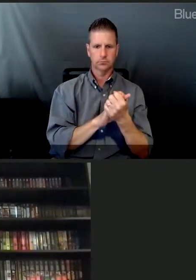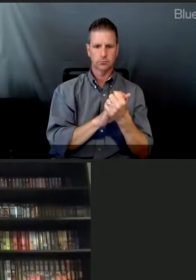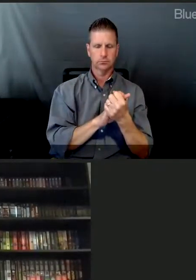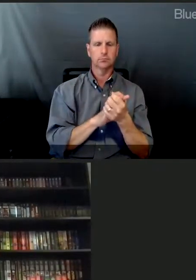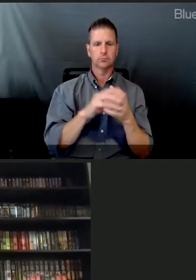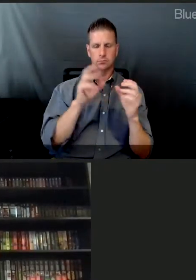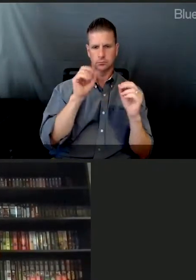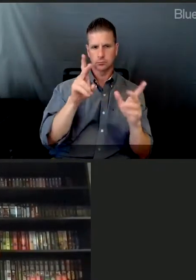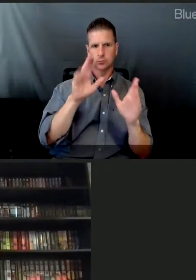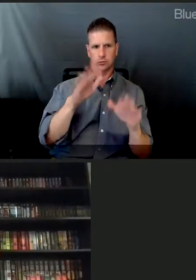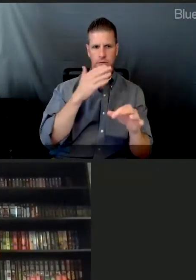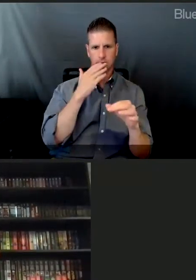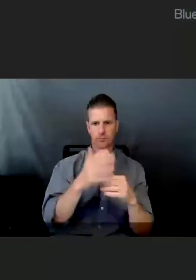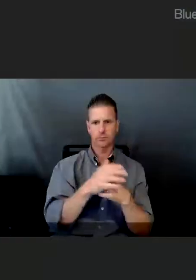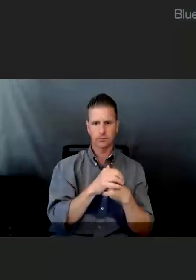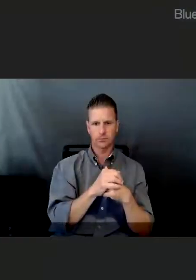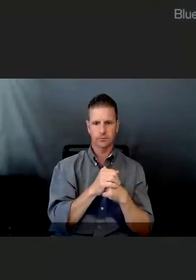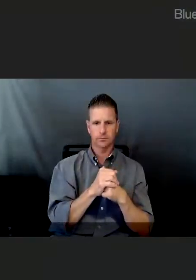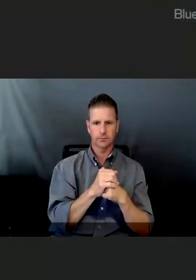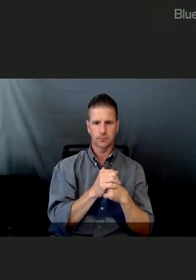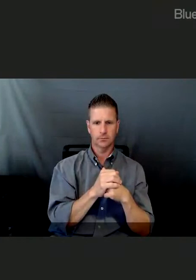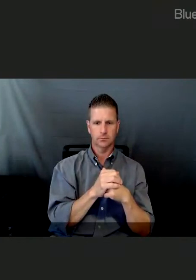Okay, great. Thank you.